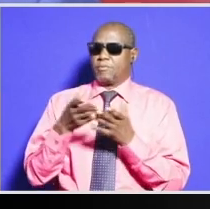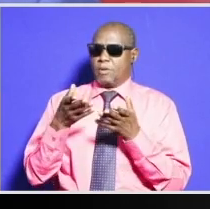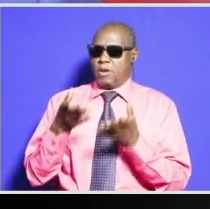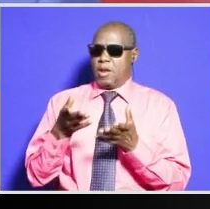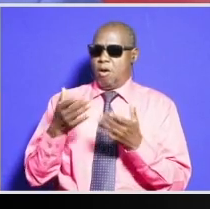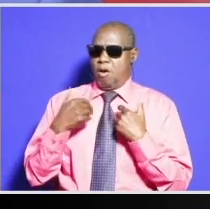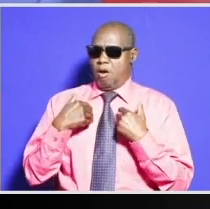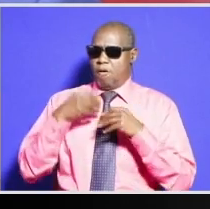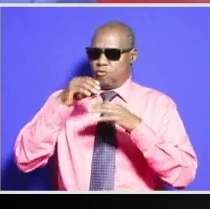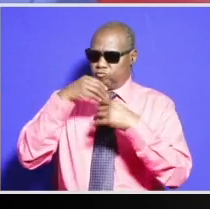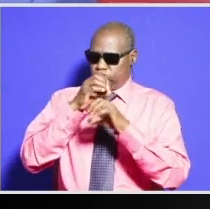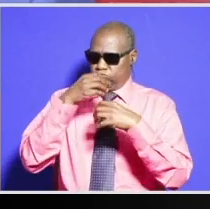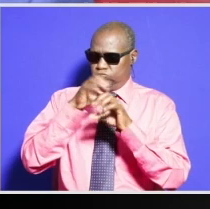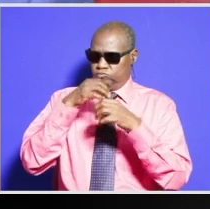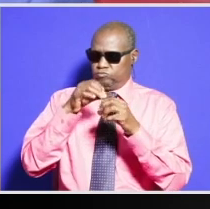forensic analysis.